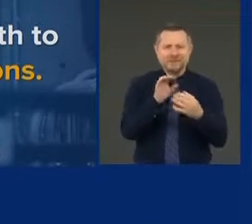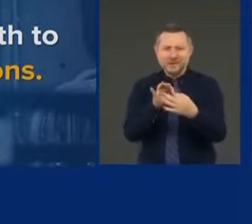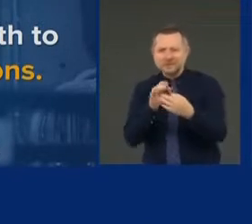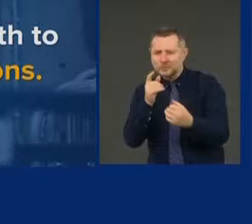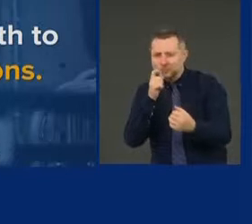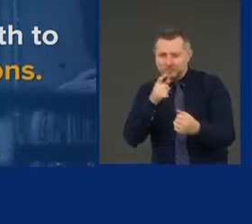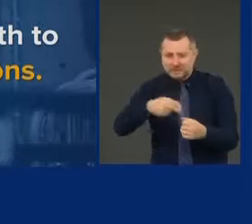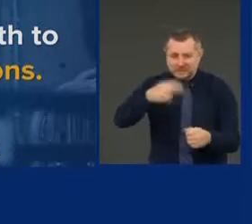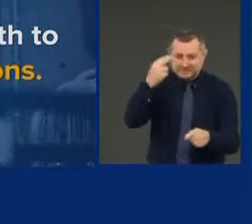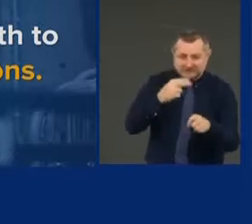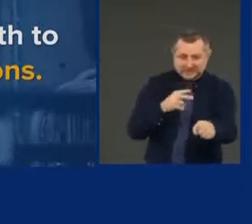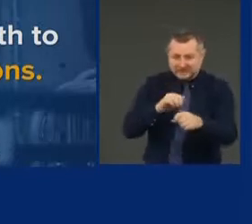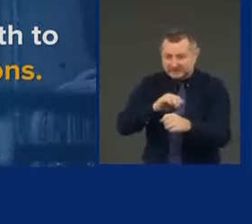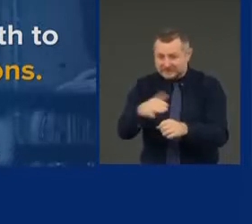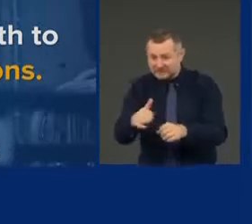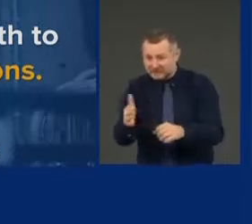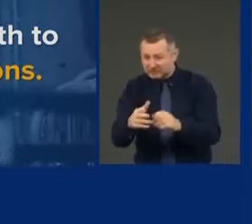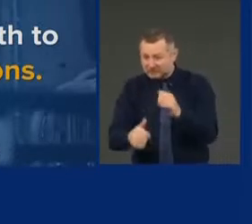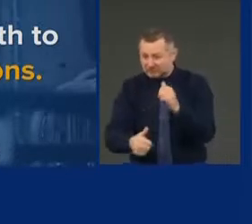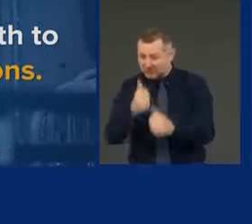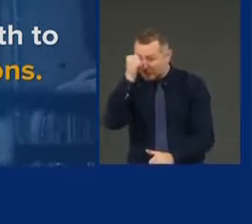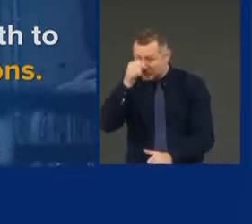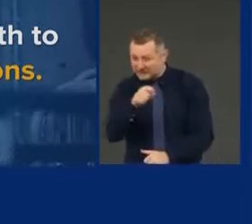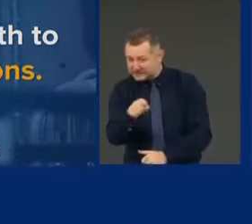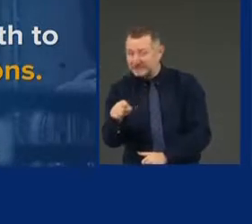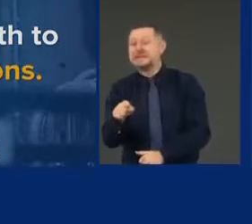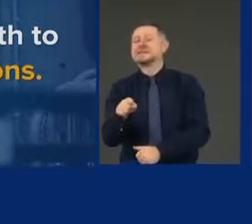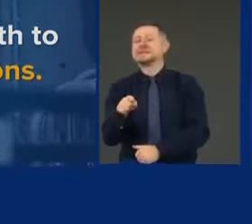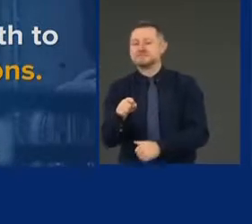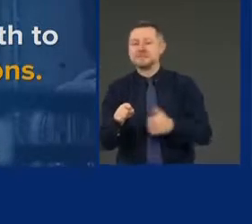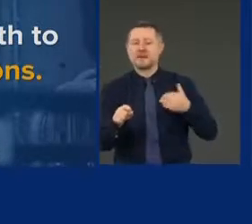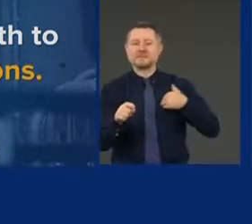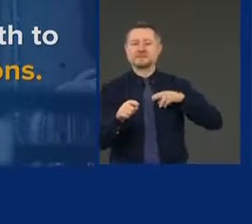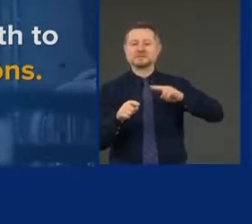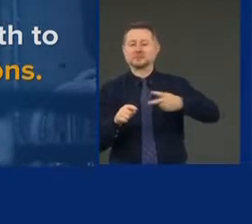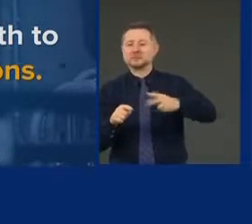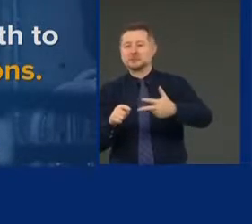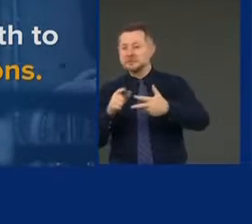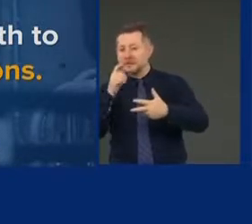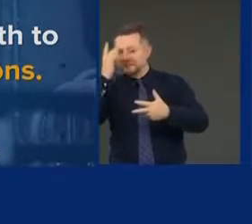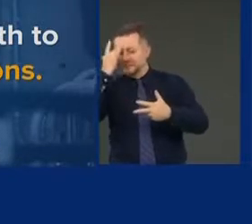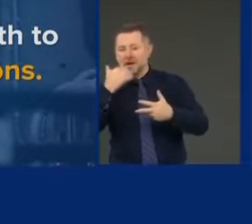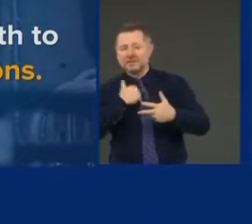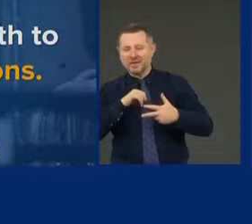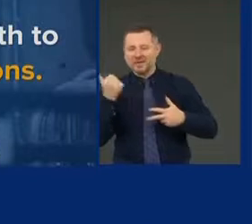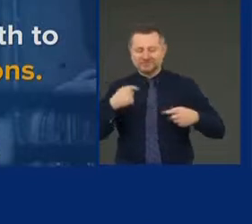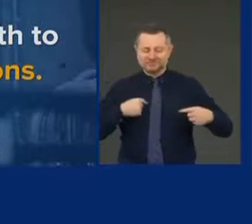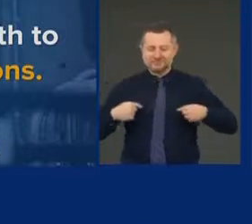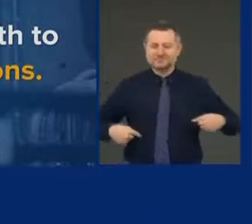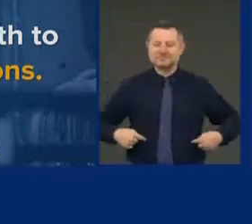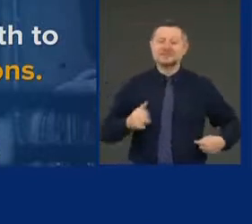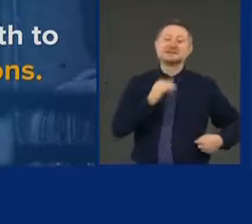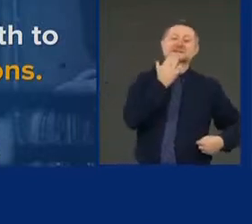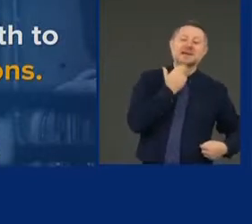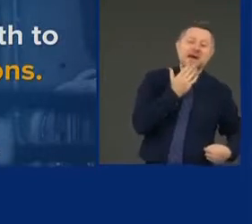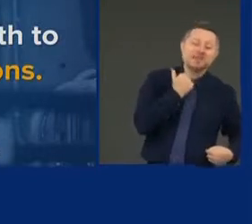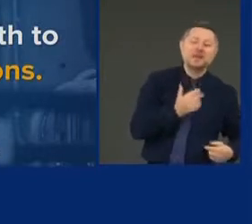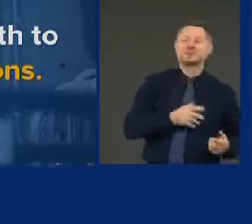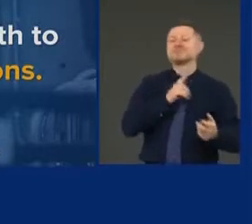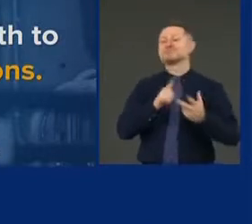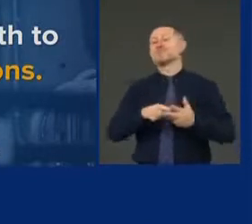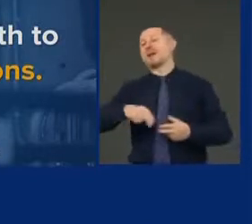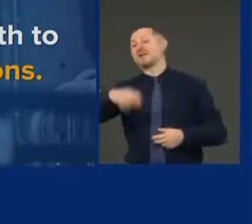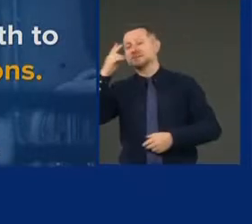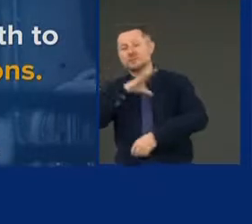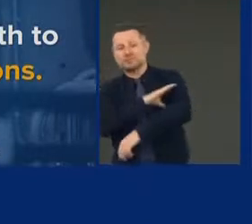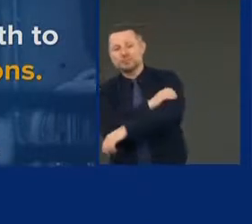is where you have people with underlying illnesses. If you have diabetes, if you have hypertension, if you